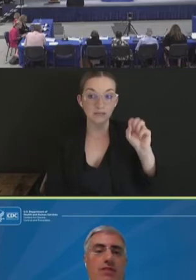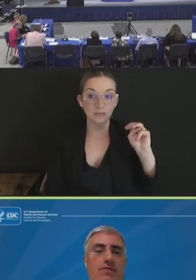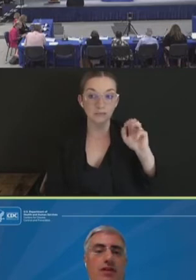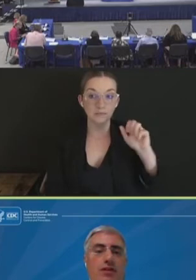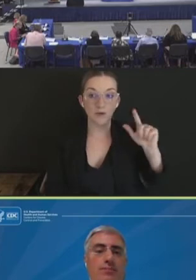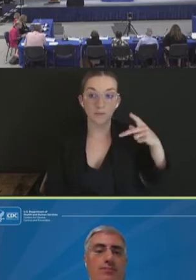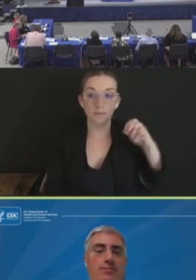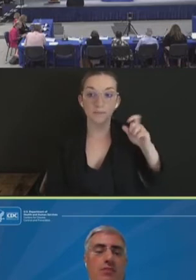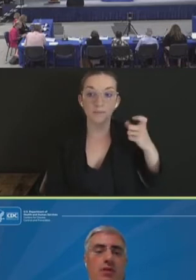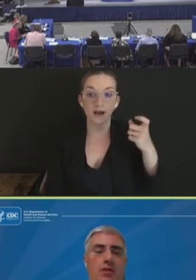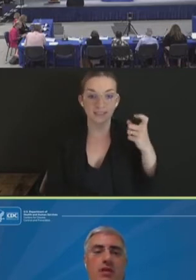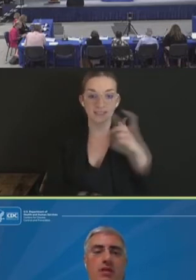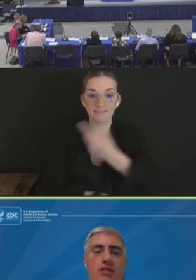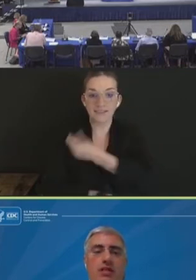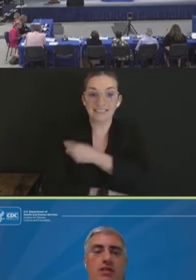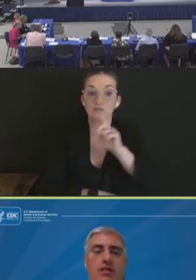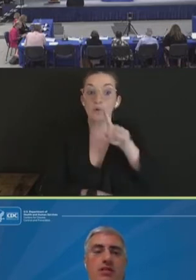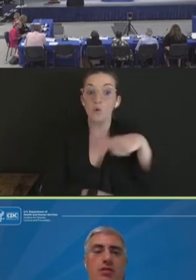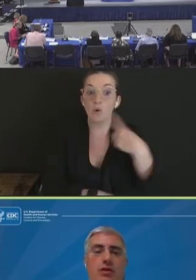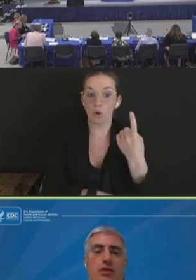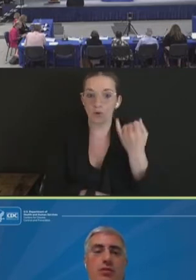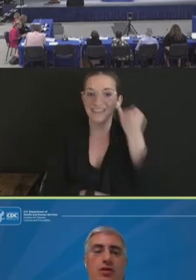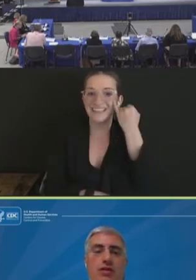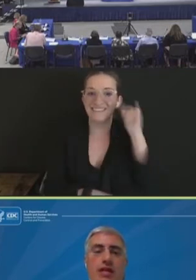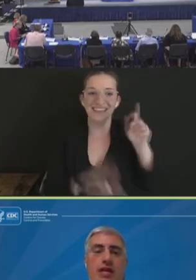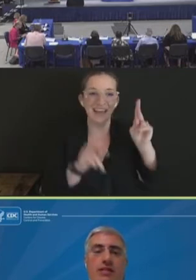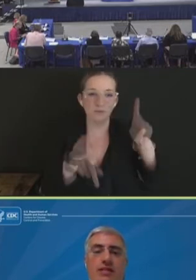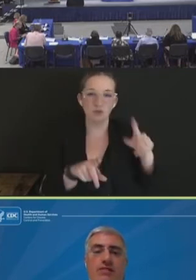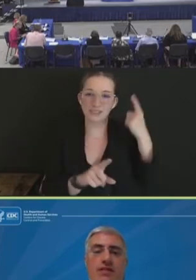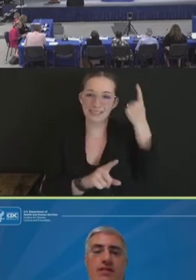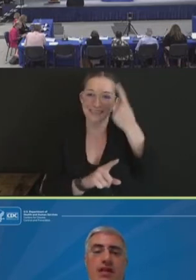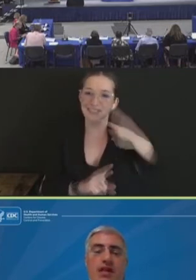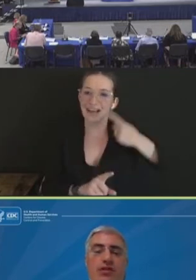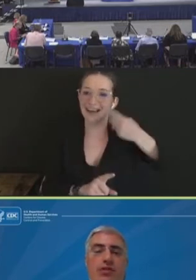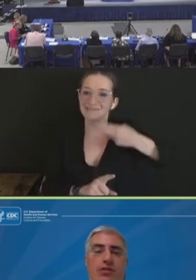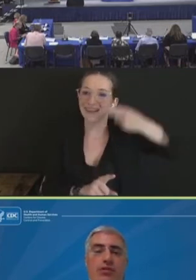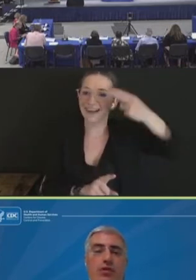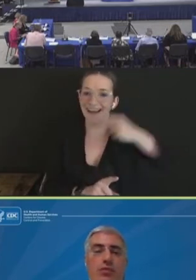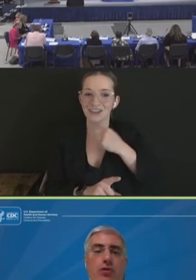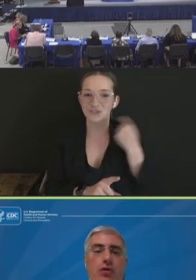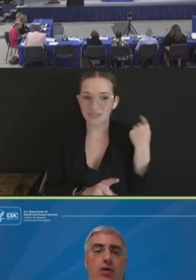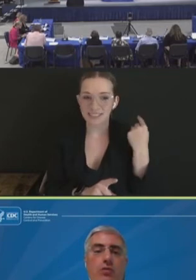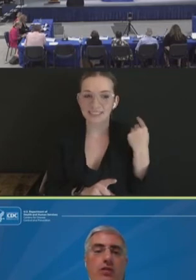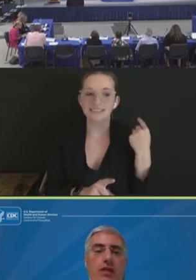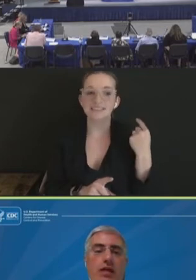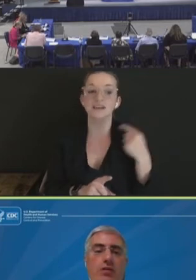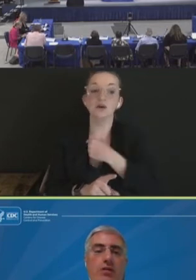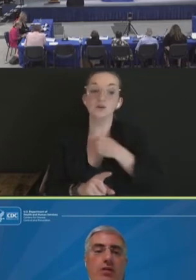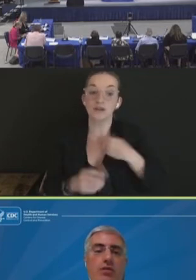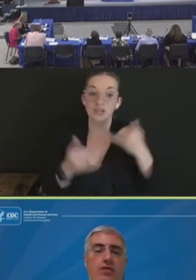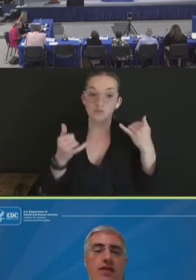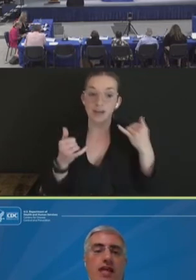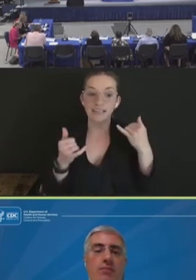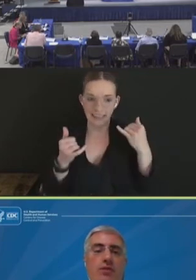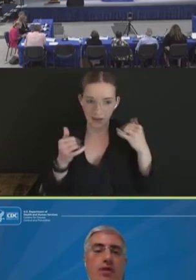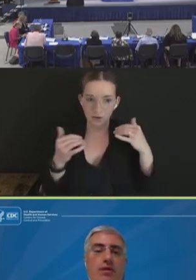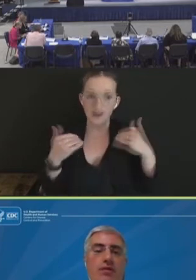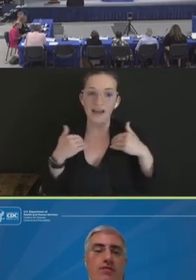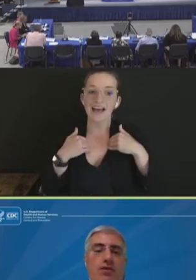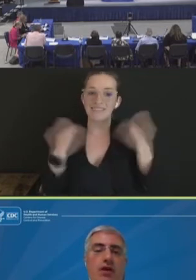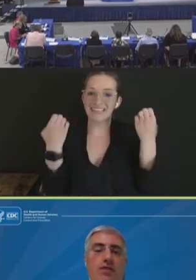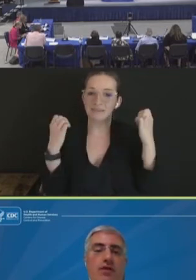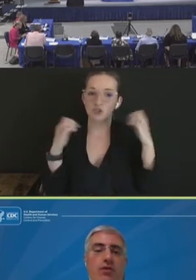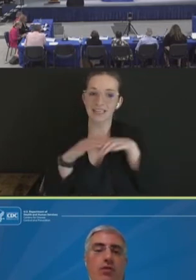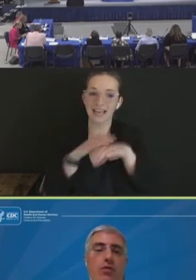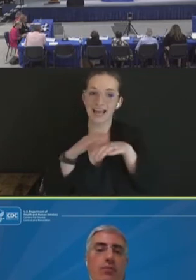smallpox infection. CDC does hold an emergency access investigational new drug protocol, which allows the use of ACAM2000